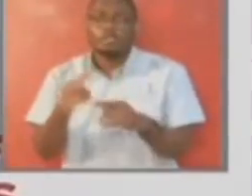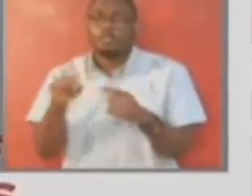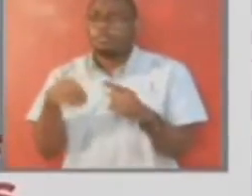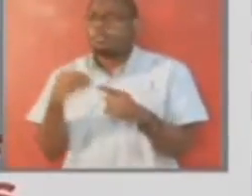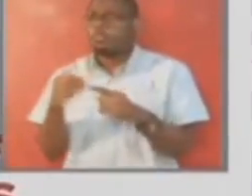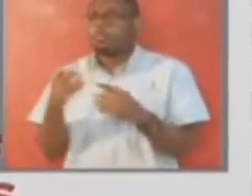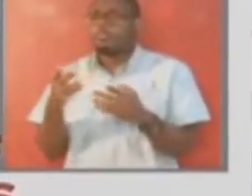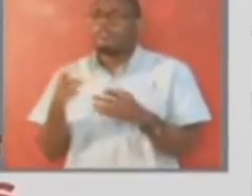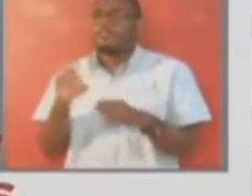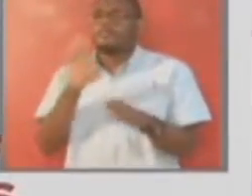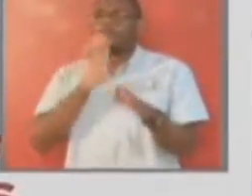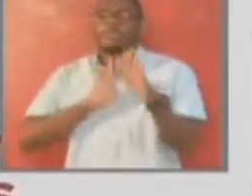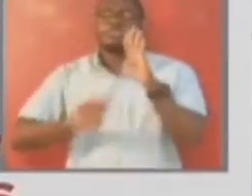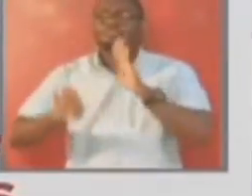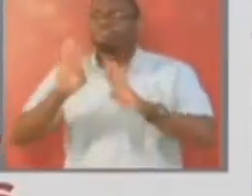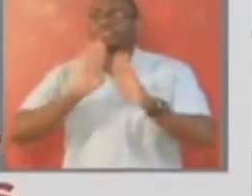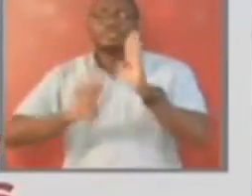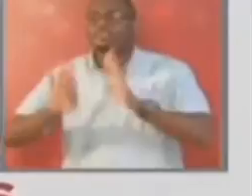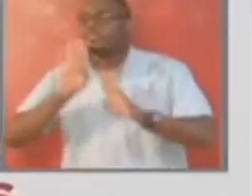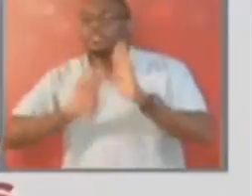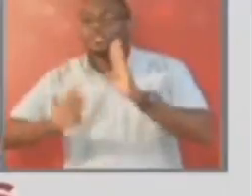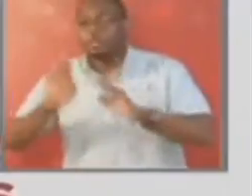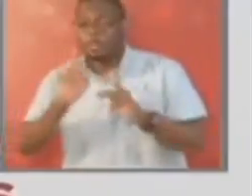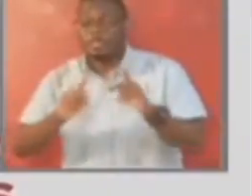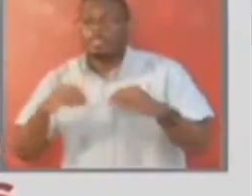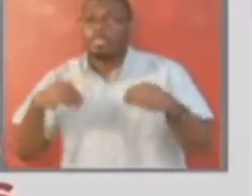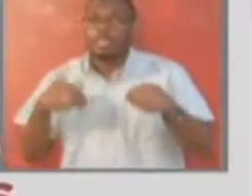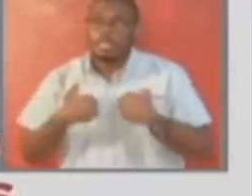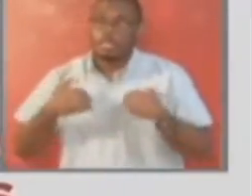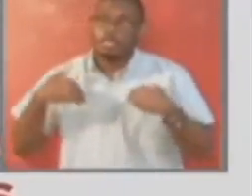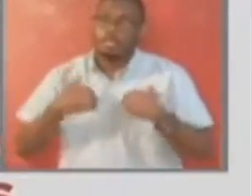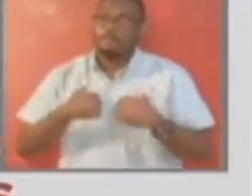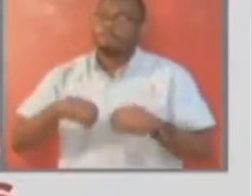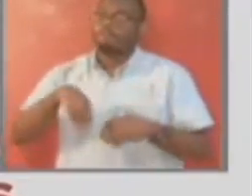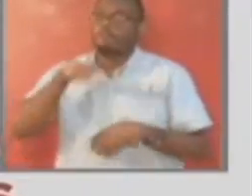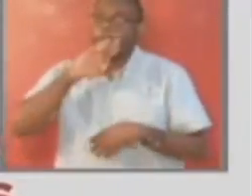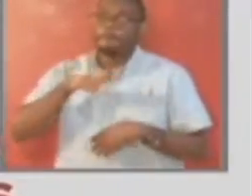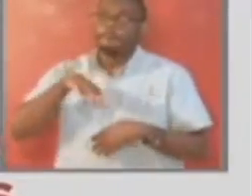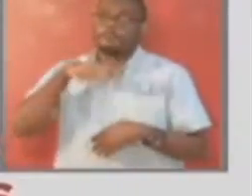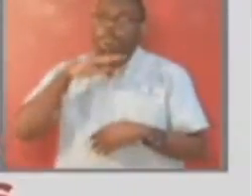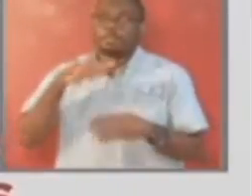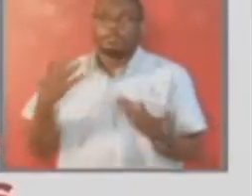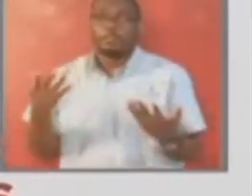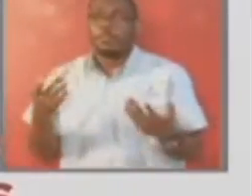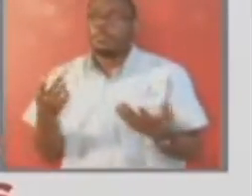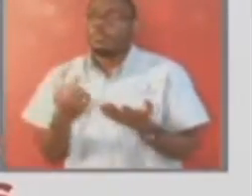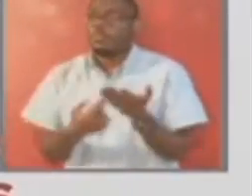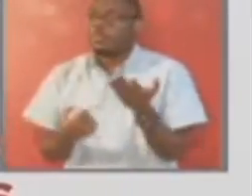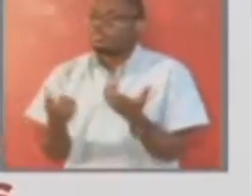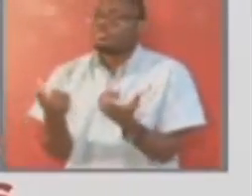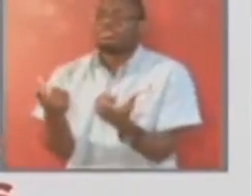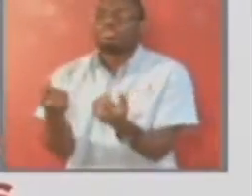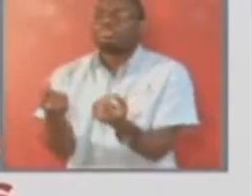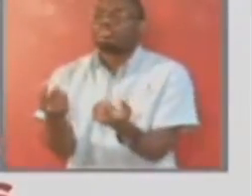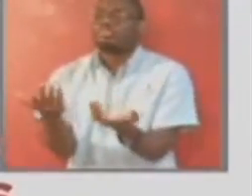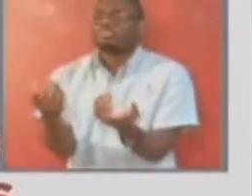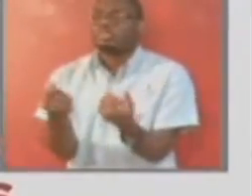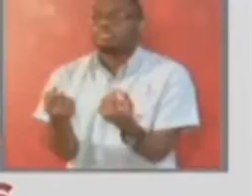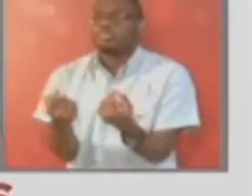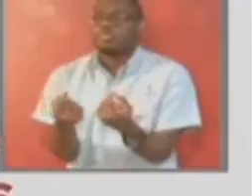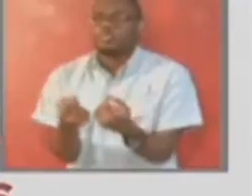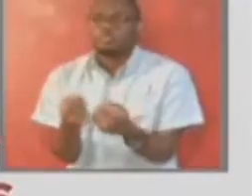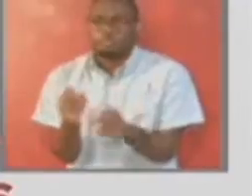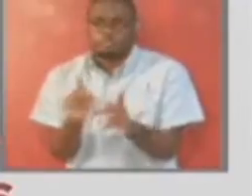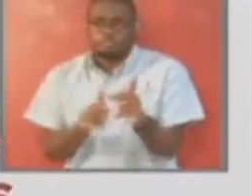frustration, and we're at our wits' end. What are some things that you are doing, Dr. St. Bernard, that you think that people on the street can